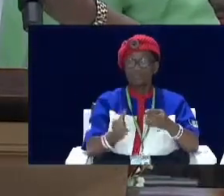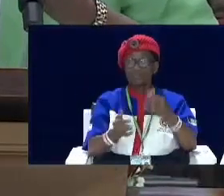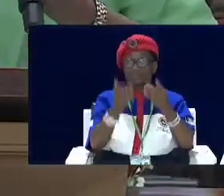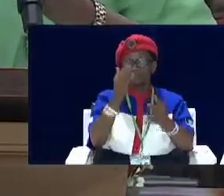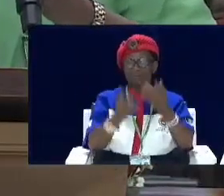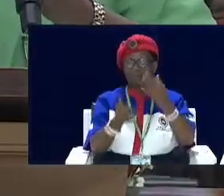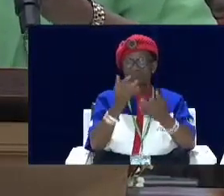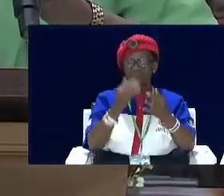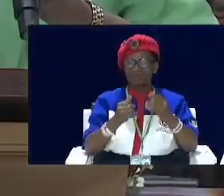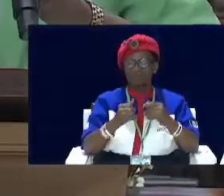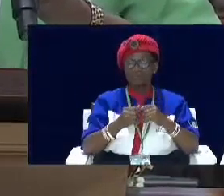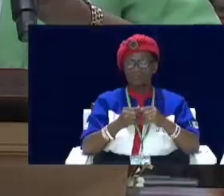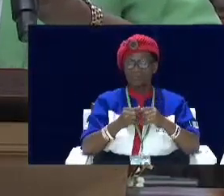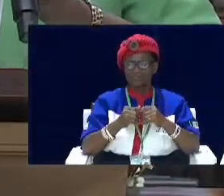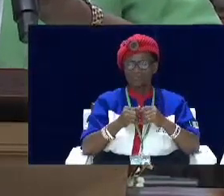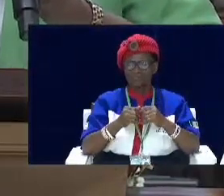fire.